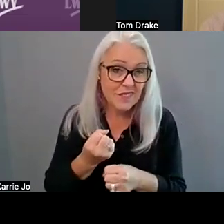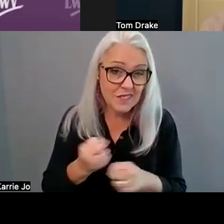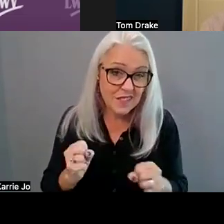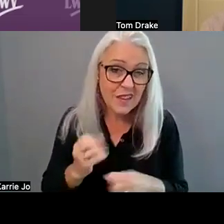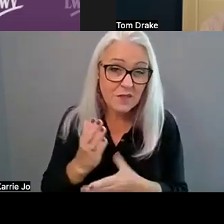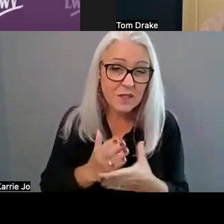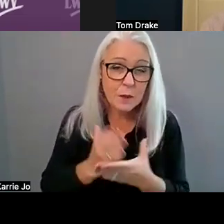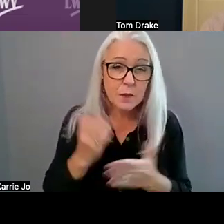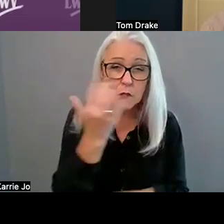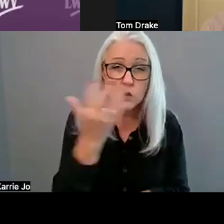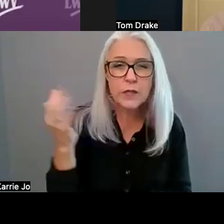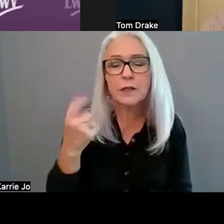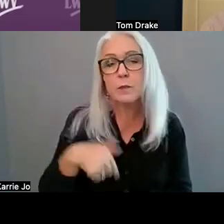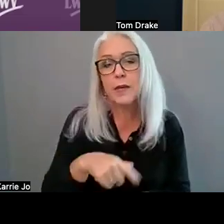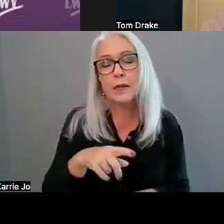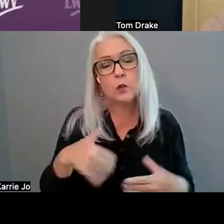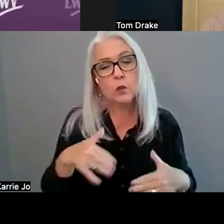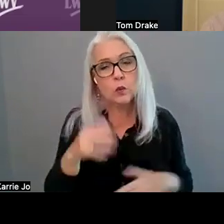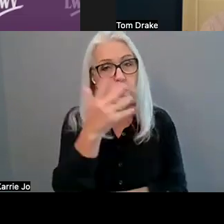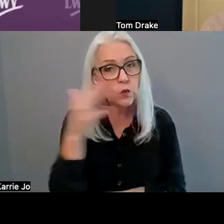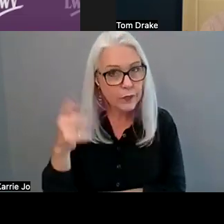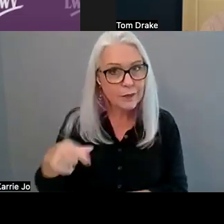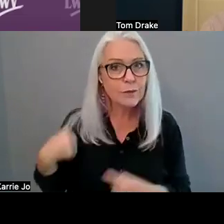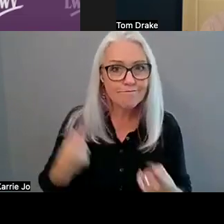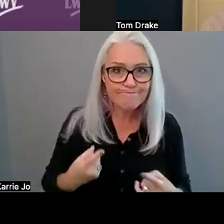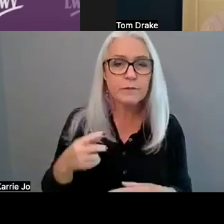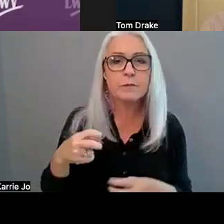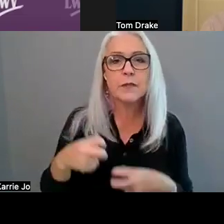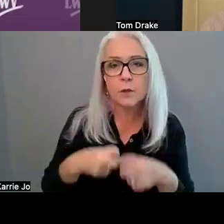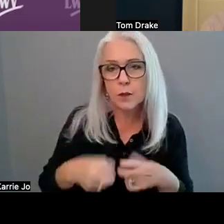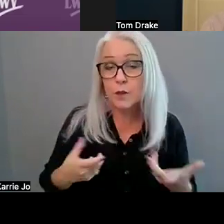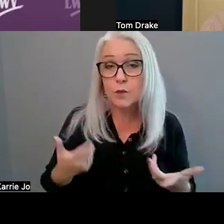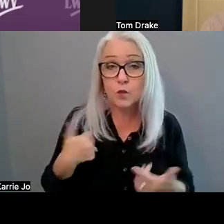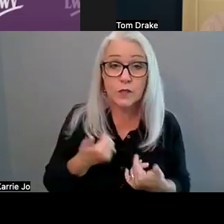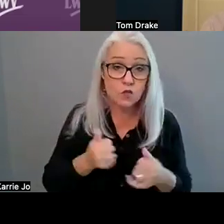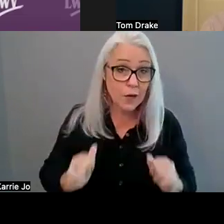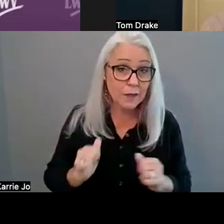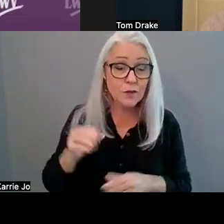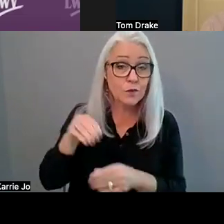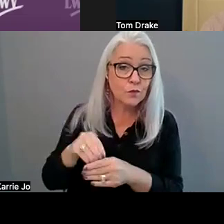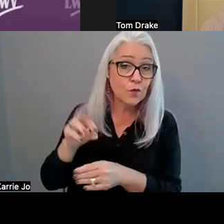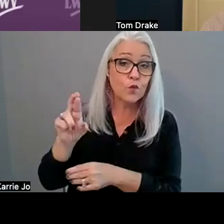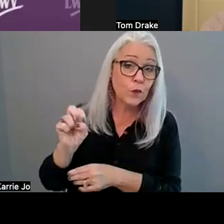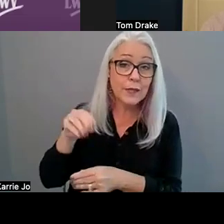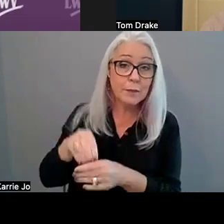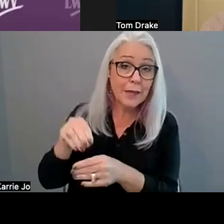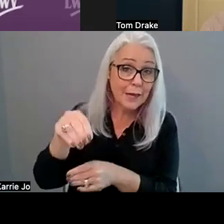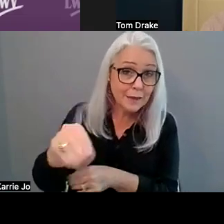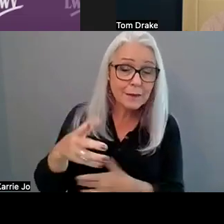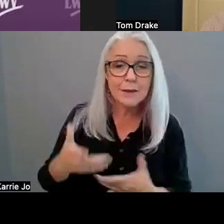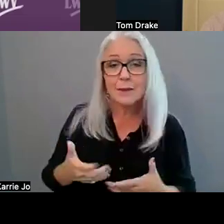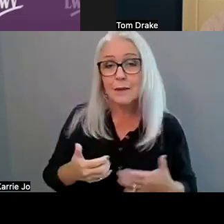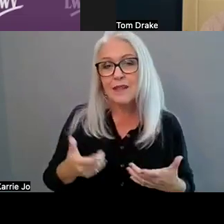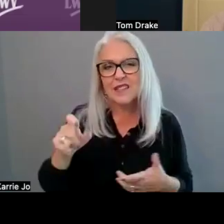were a casualty of that effort. And we've replanted them. Some did not make it. We will replant them again. They need